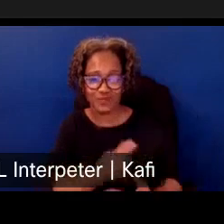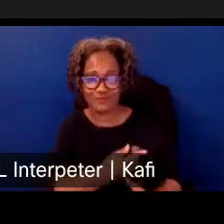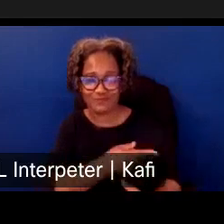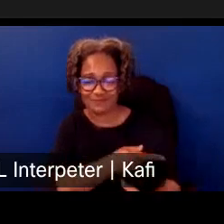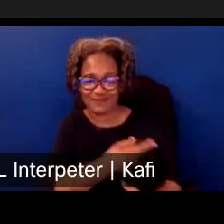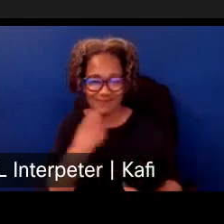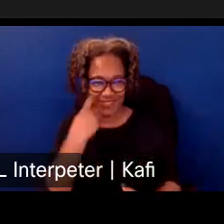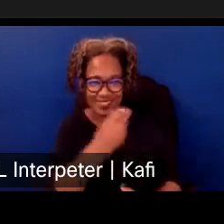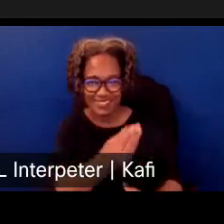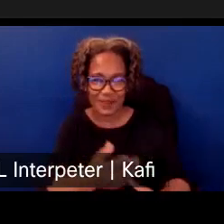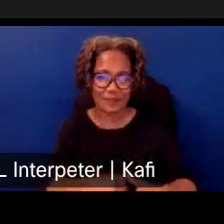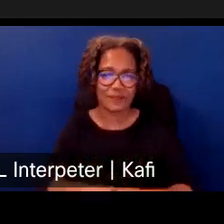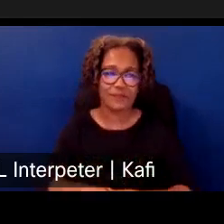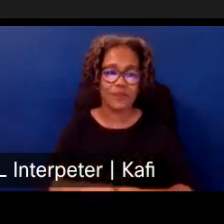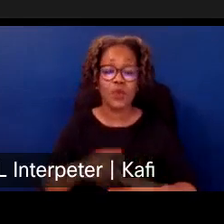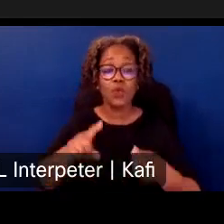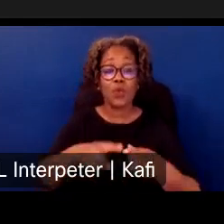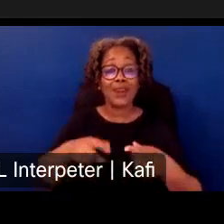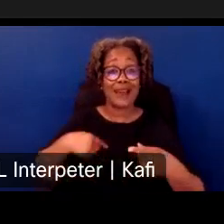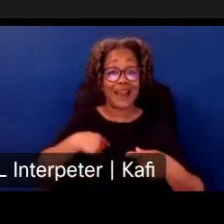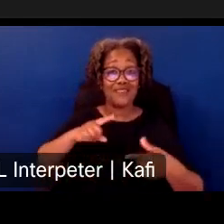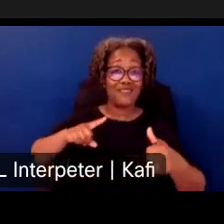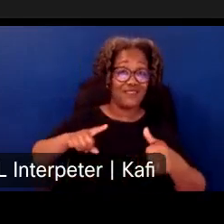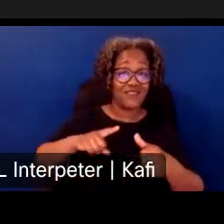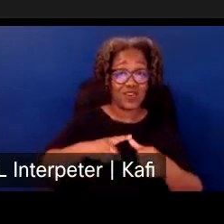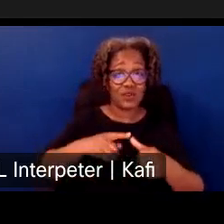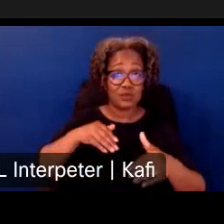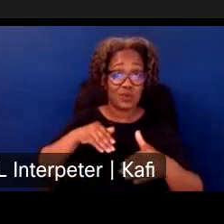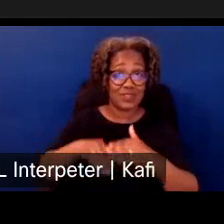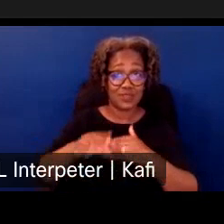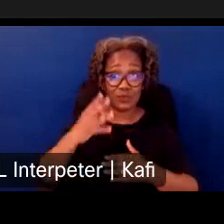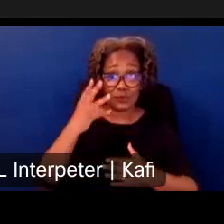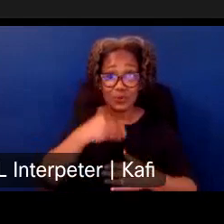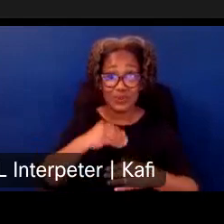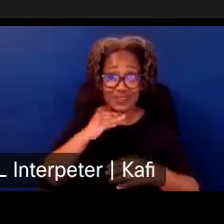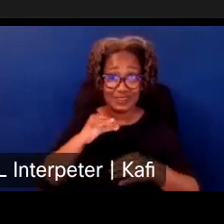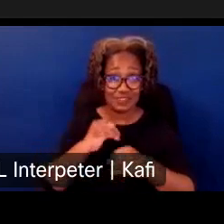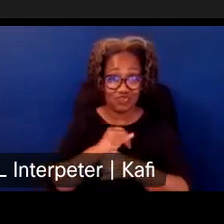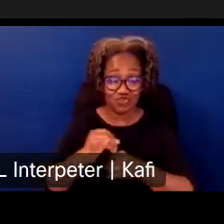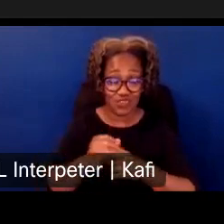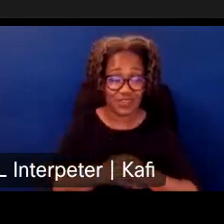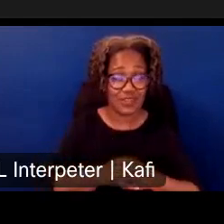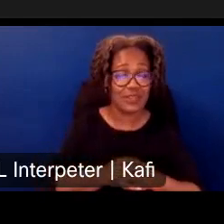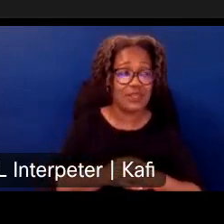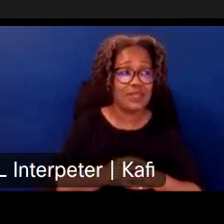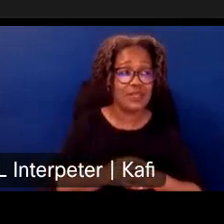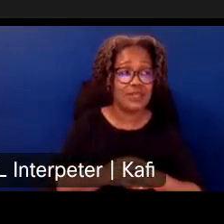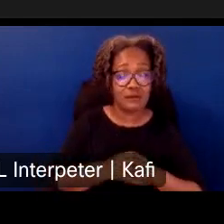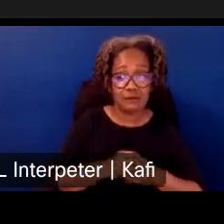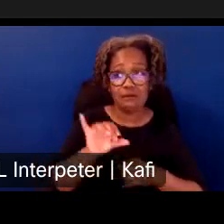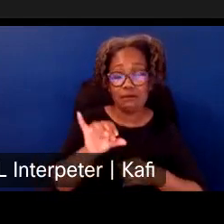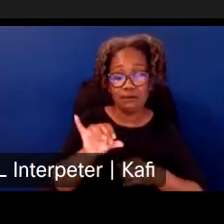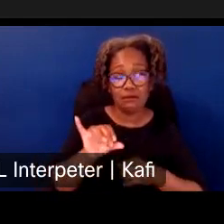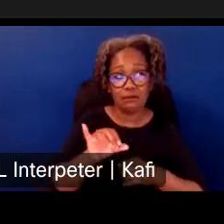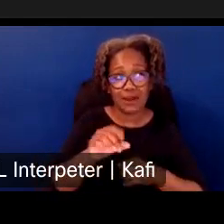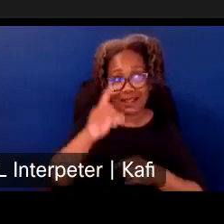in and shortly after that, when I first started teaching, you talked about some of the,